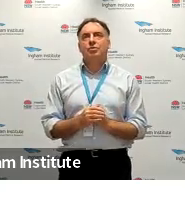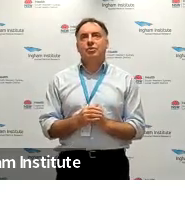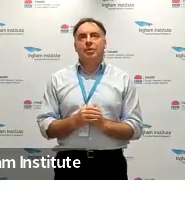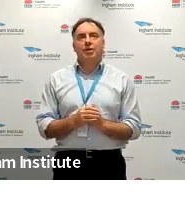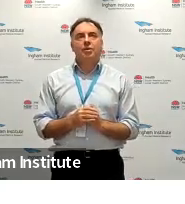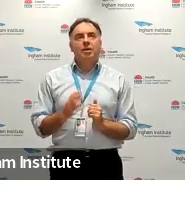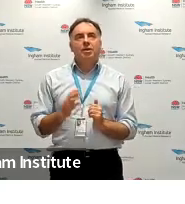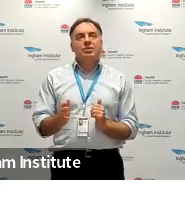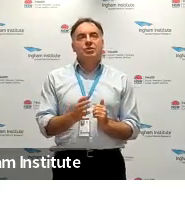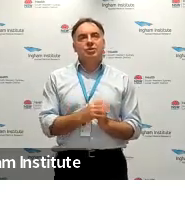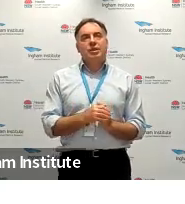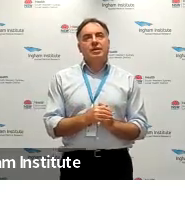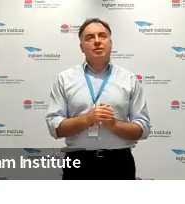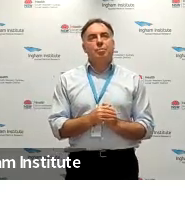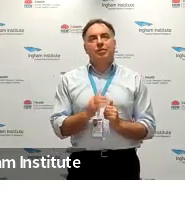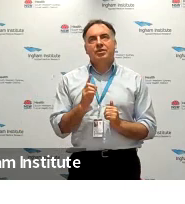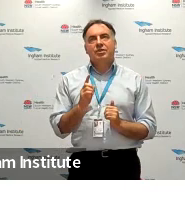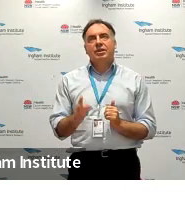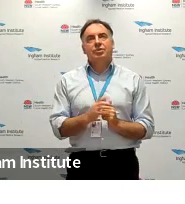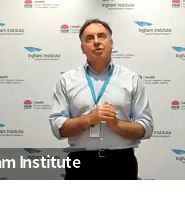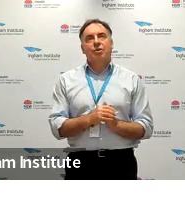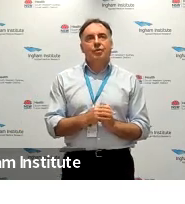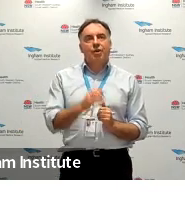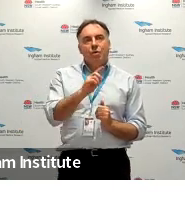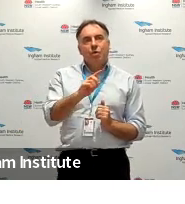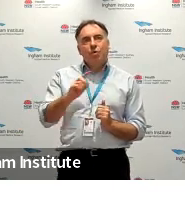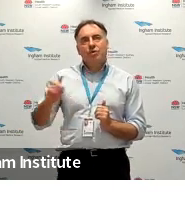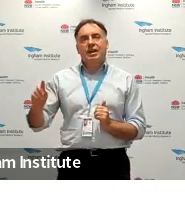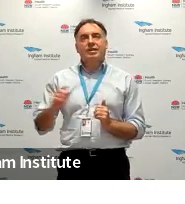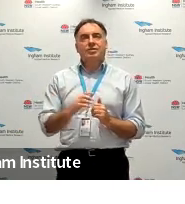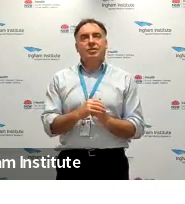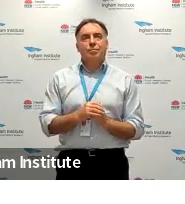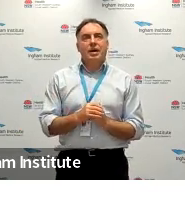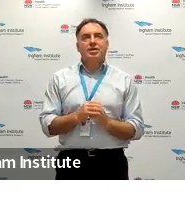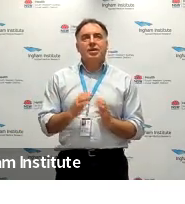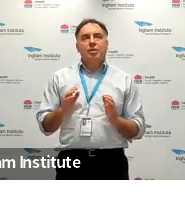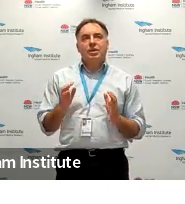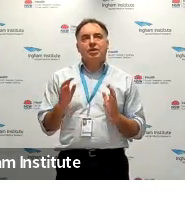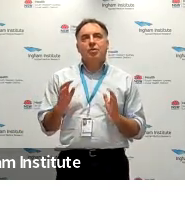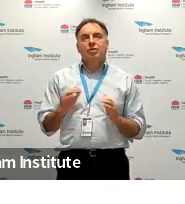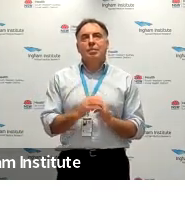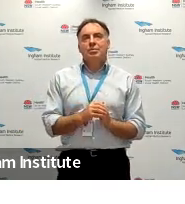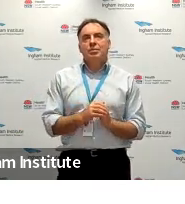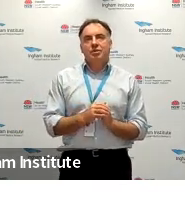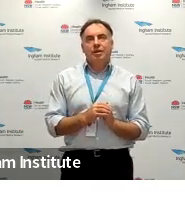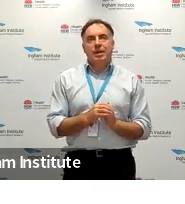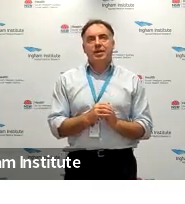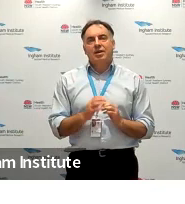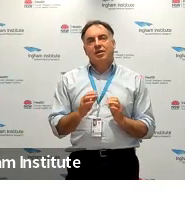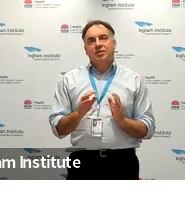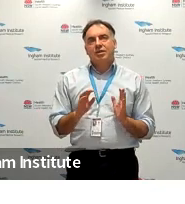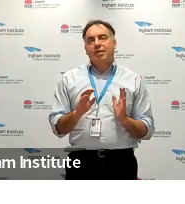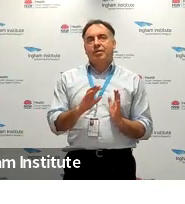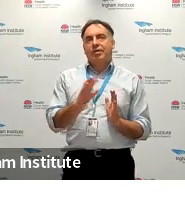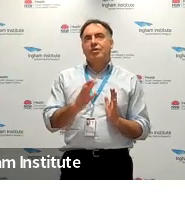quality assurance going on. This is just the example of a single sonographer, all the scans that they've made, and we can look at the measurements that they've